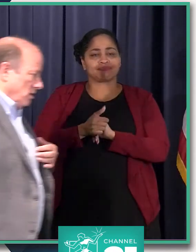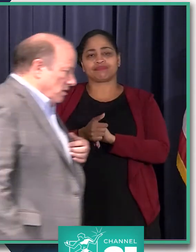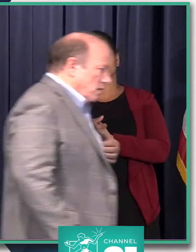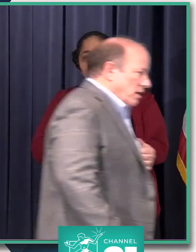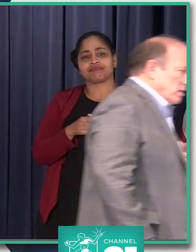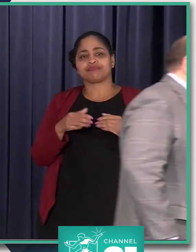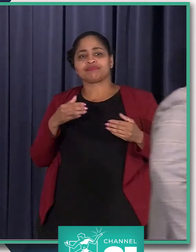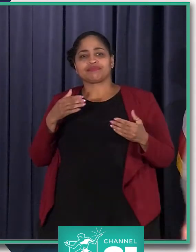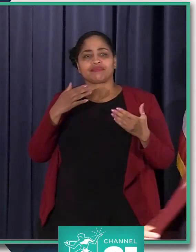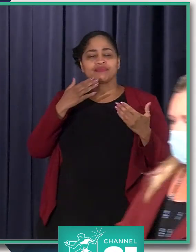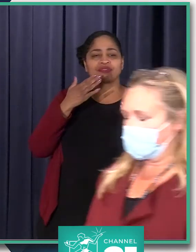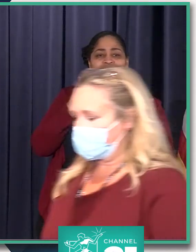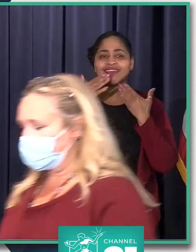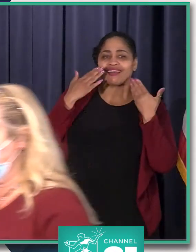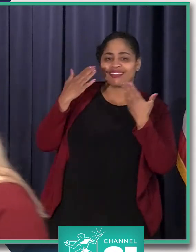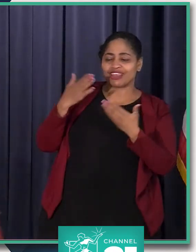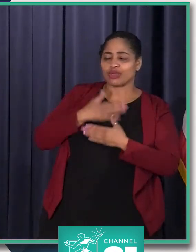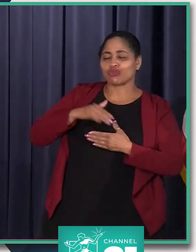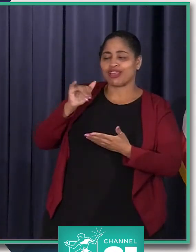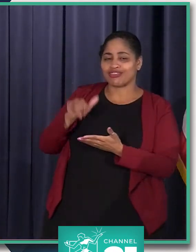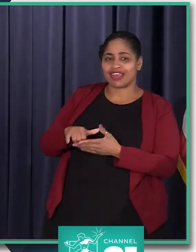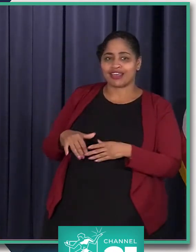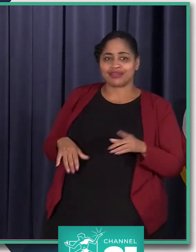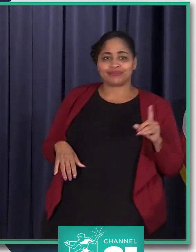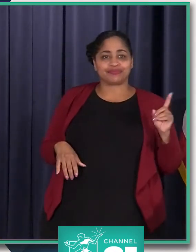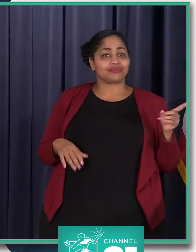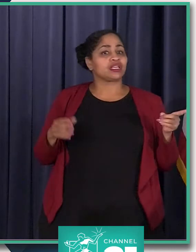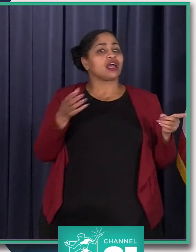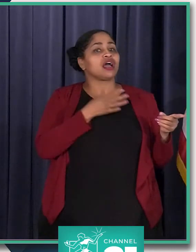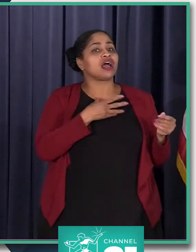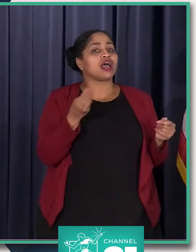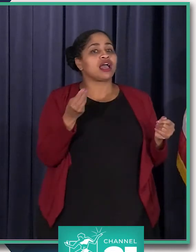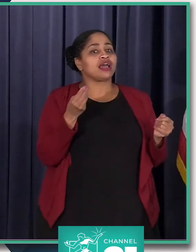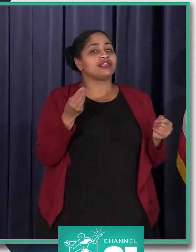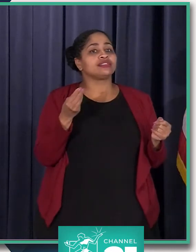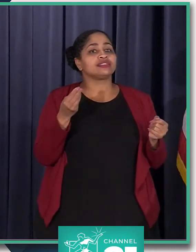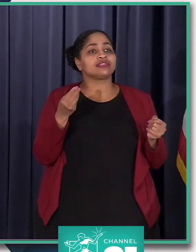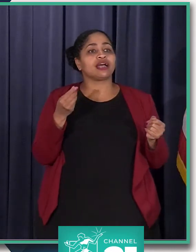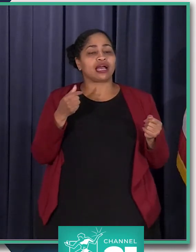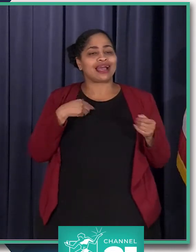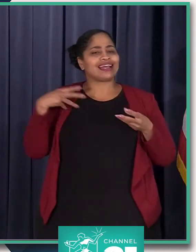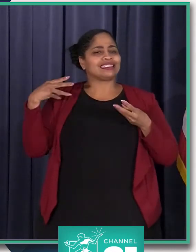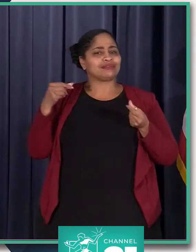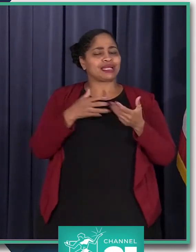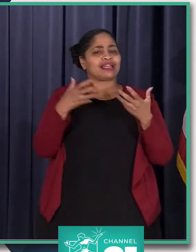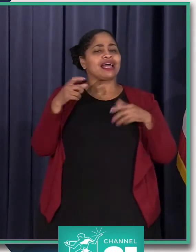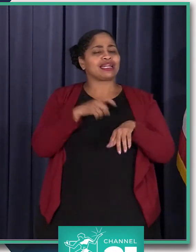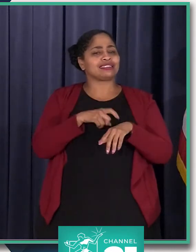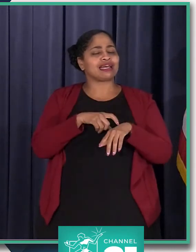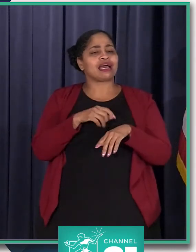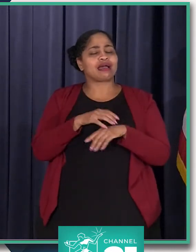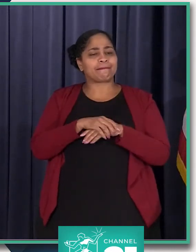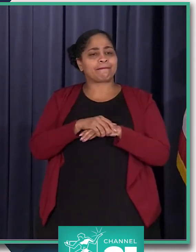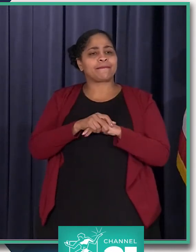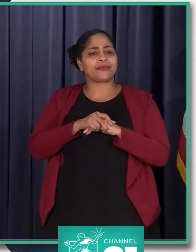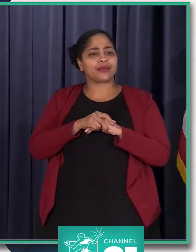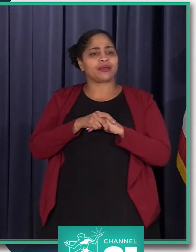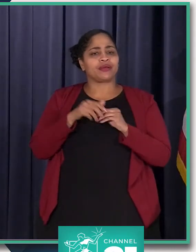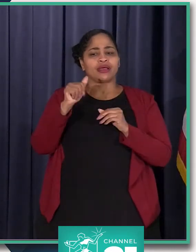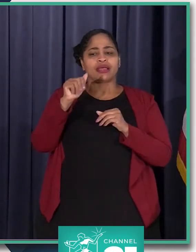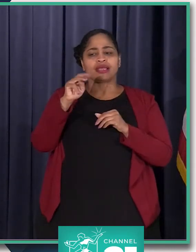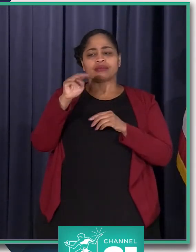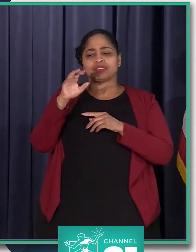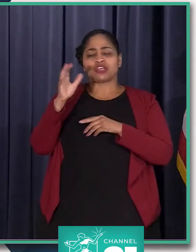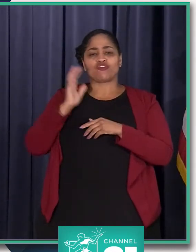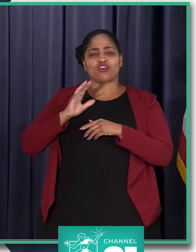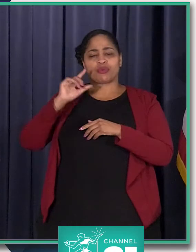Thank you. I appreciate that. I've spent a great deal of time on the AMC